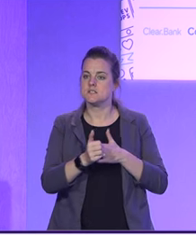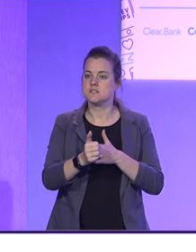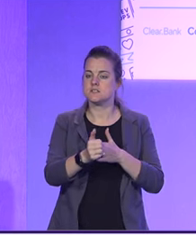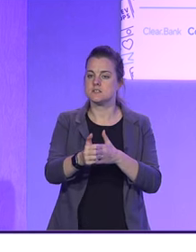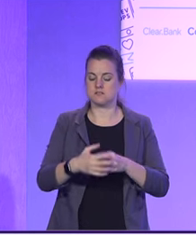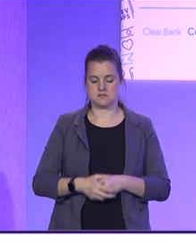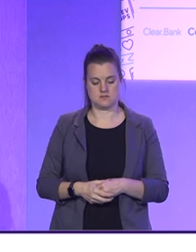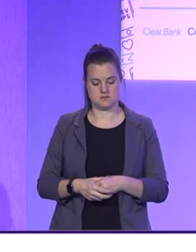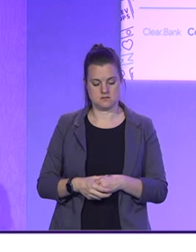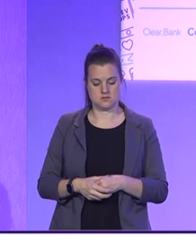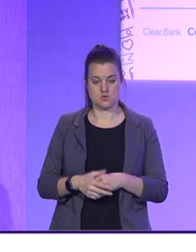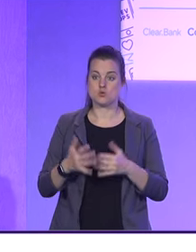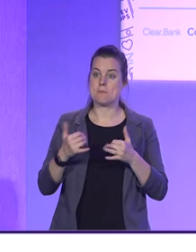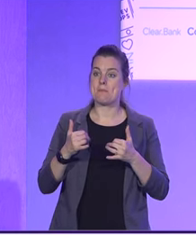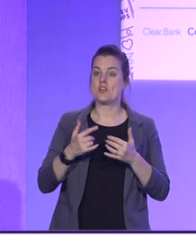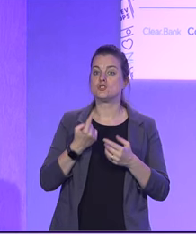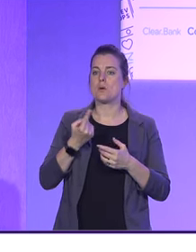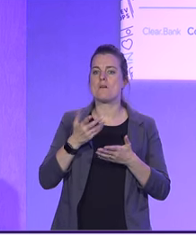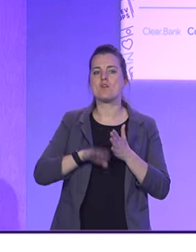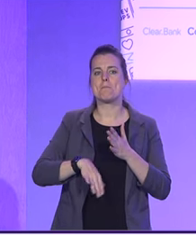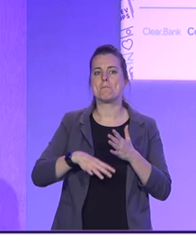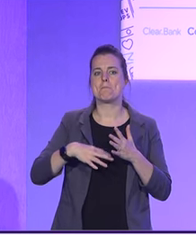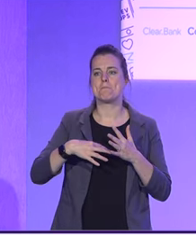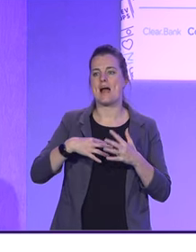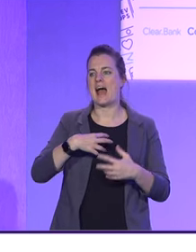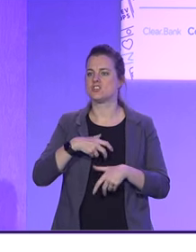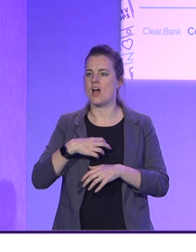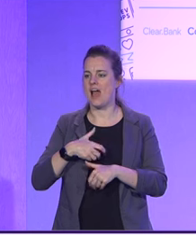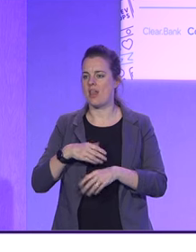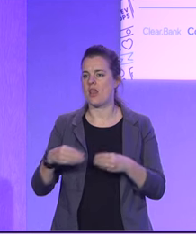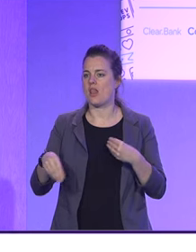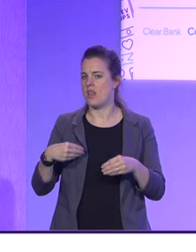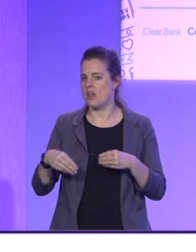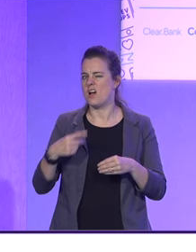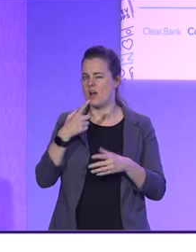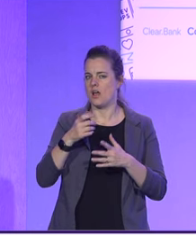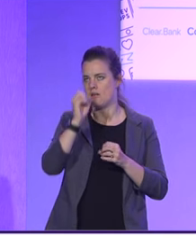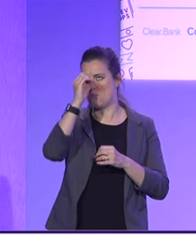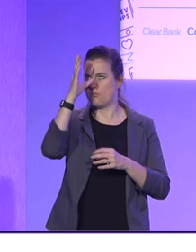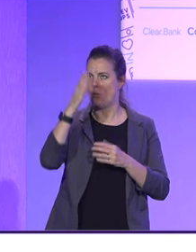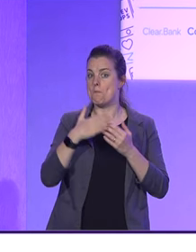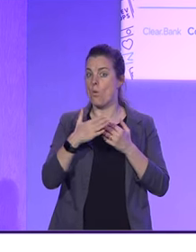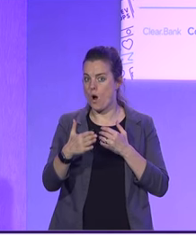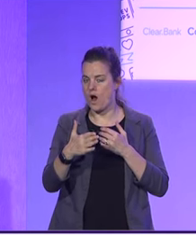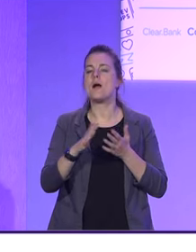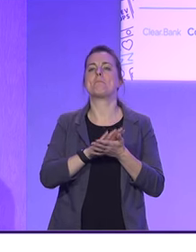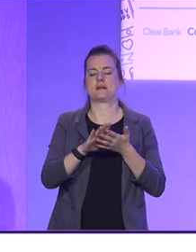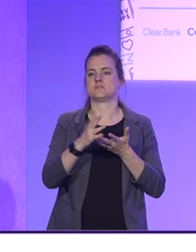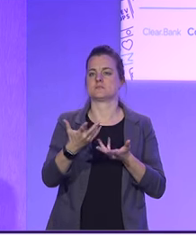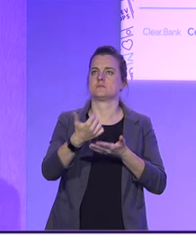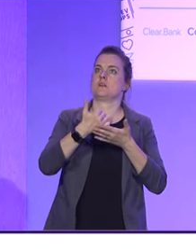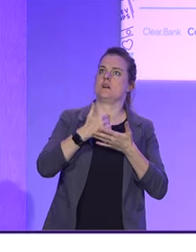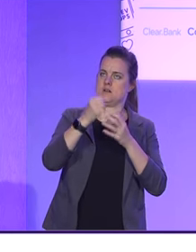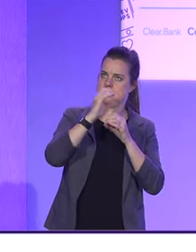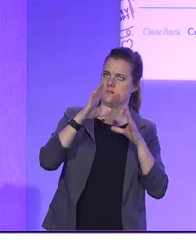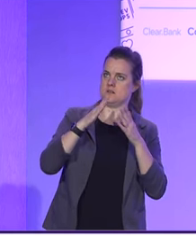someone from Agile will know more about that. Okay. Perfect. Okay.